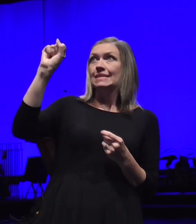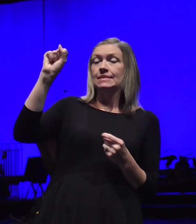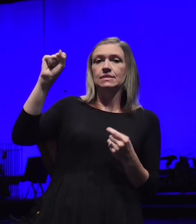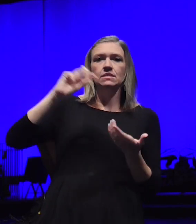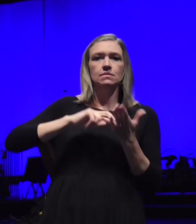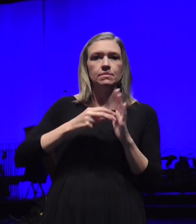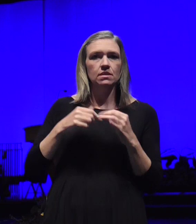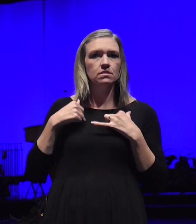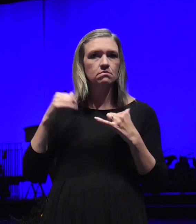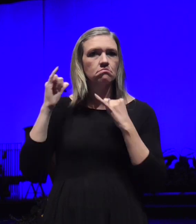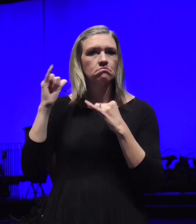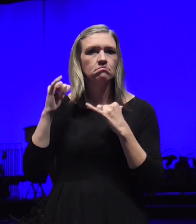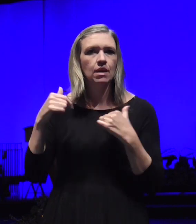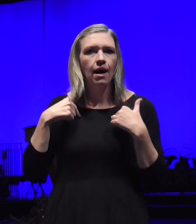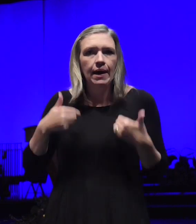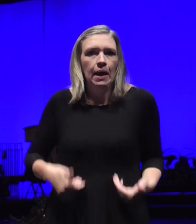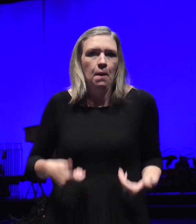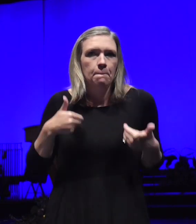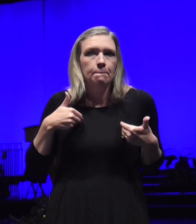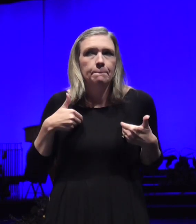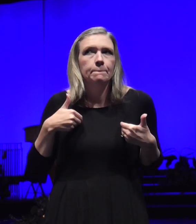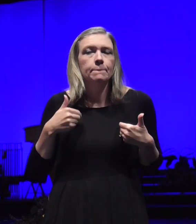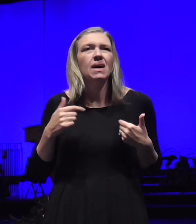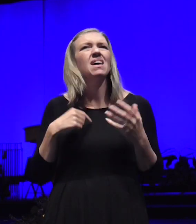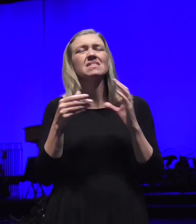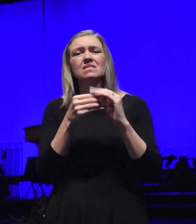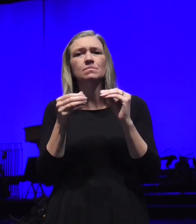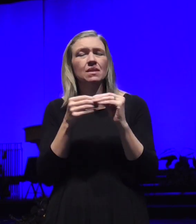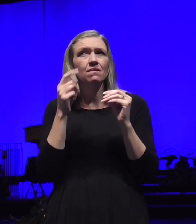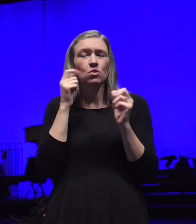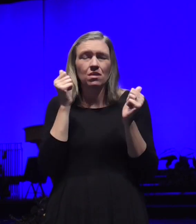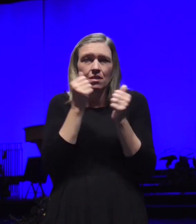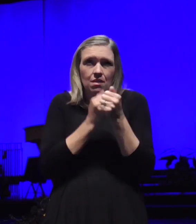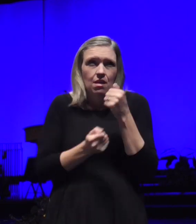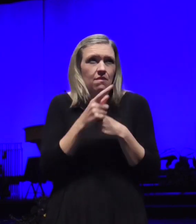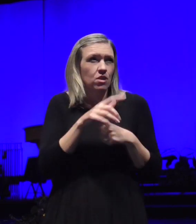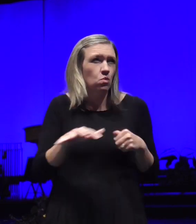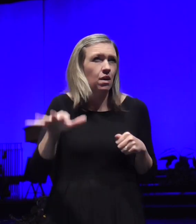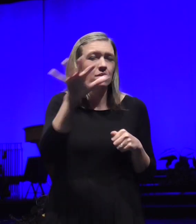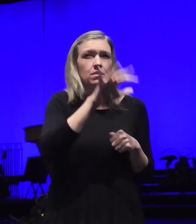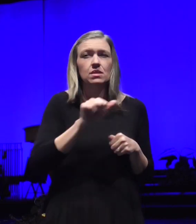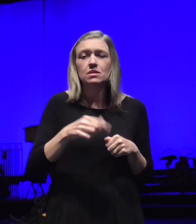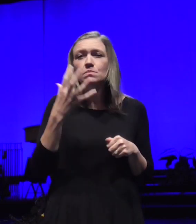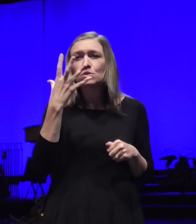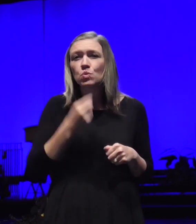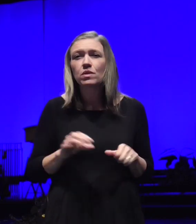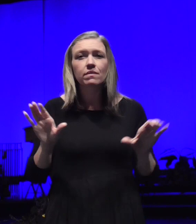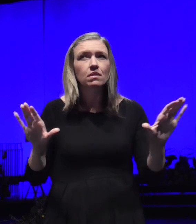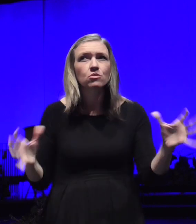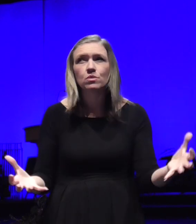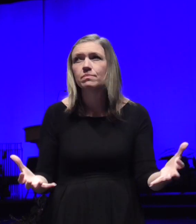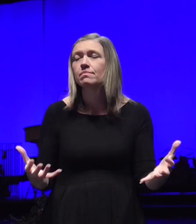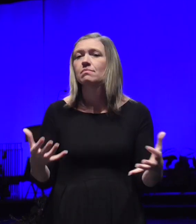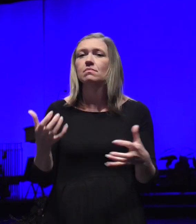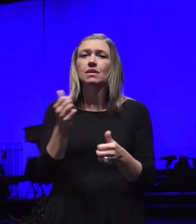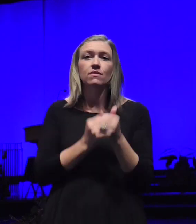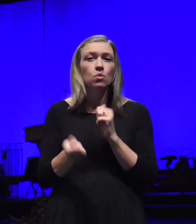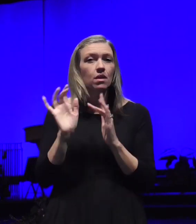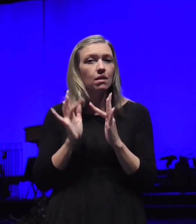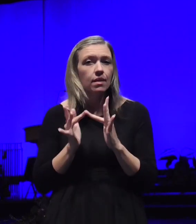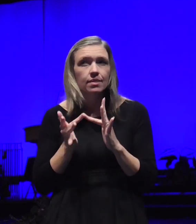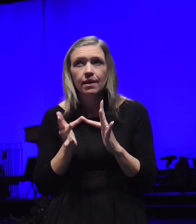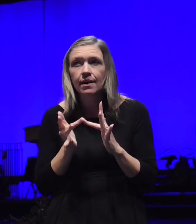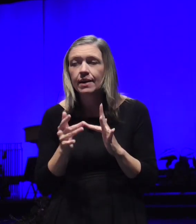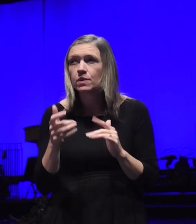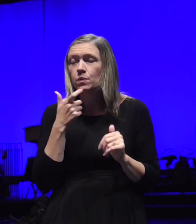therefore I am. And I speak this for everyone in this beautiful congregation, everyone